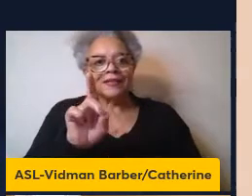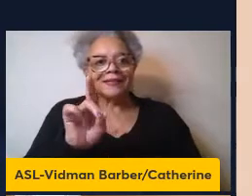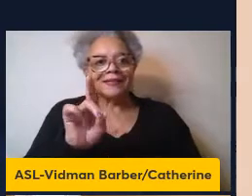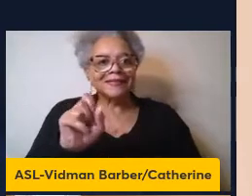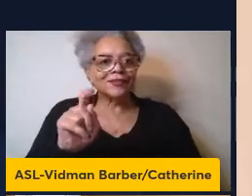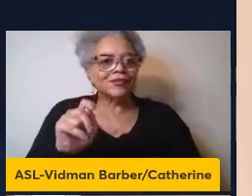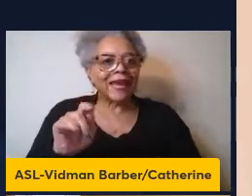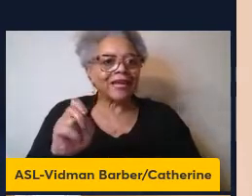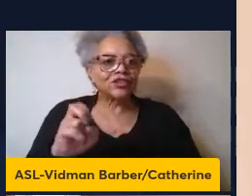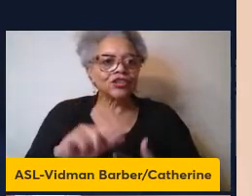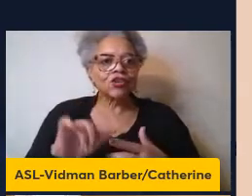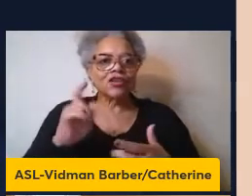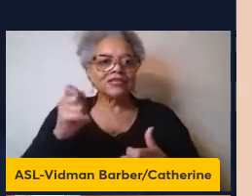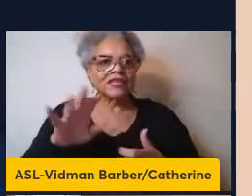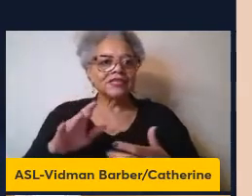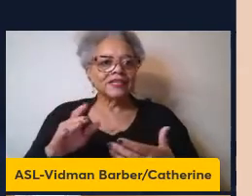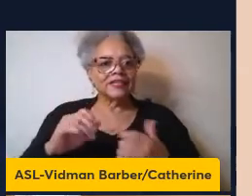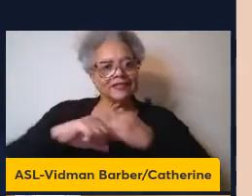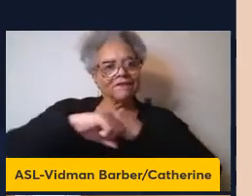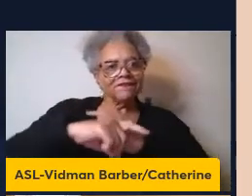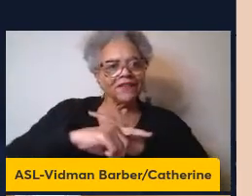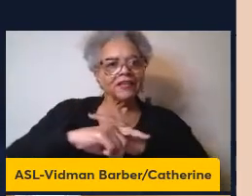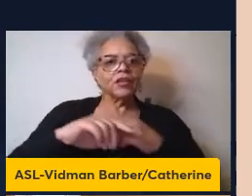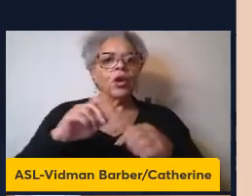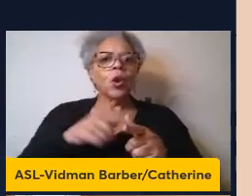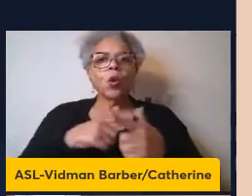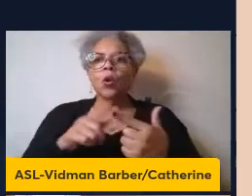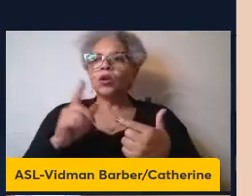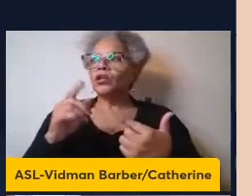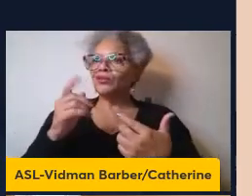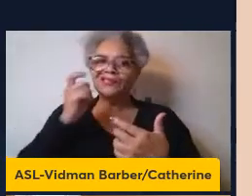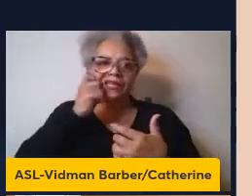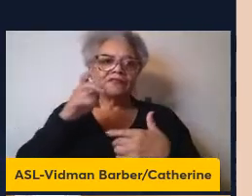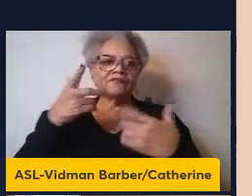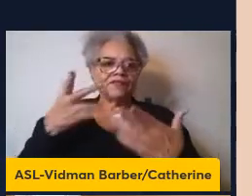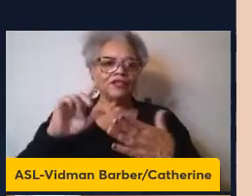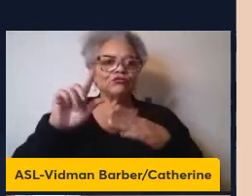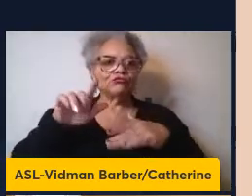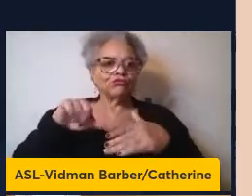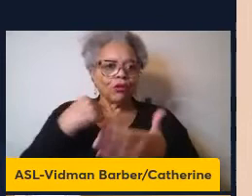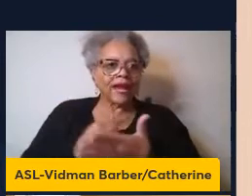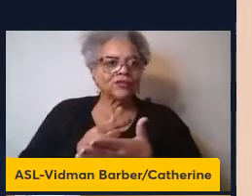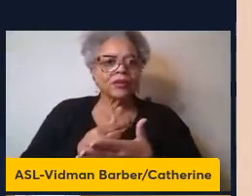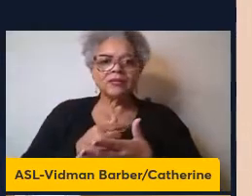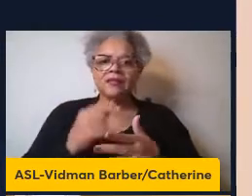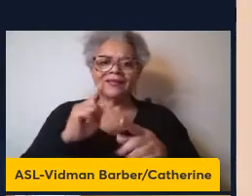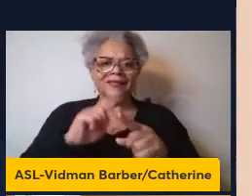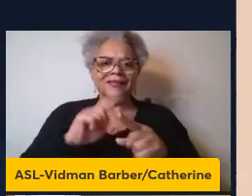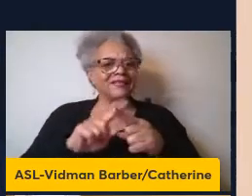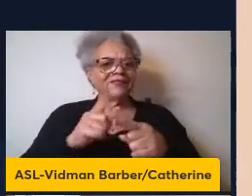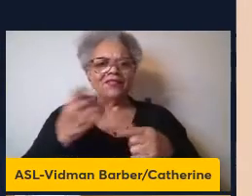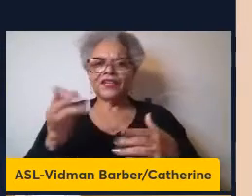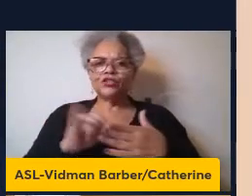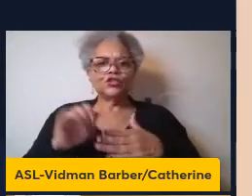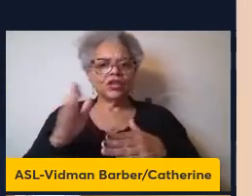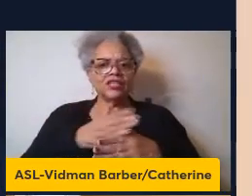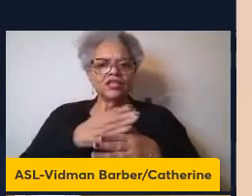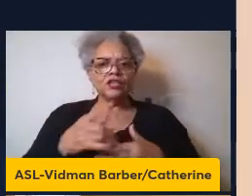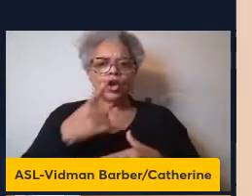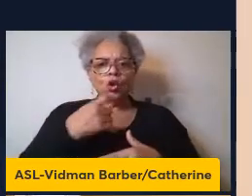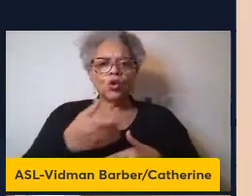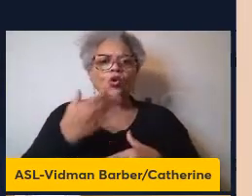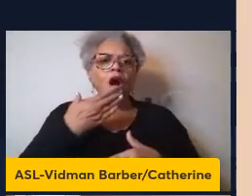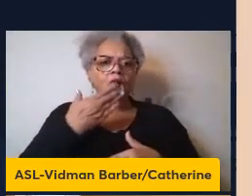defended it, or maybe you just walked, on the graduation grounds. All of these milestones you can share. So who are you and what do